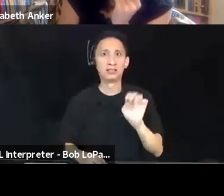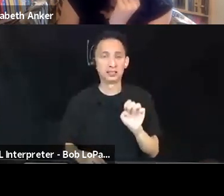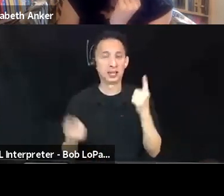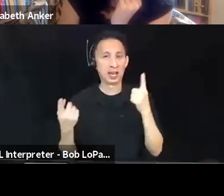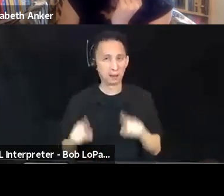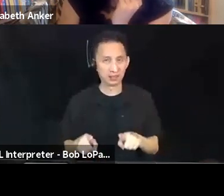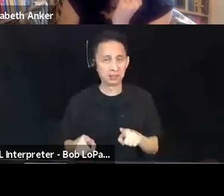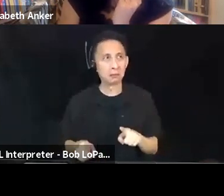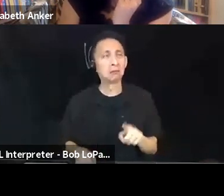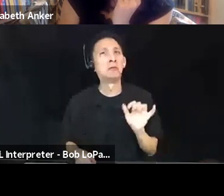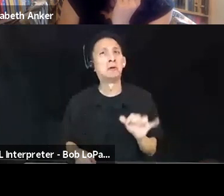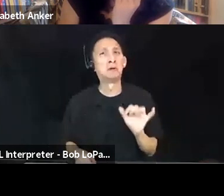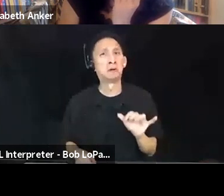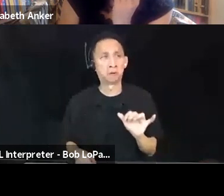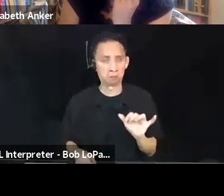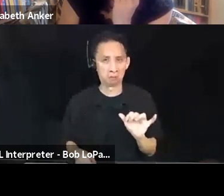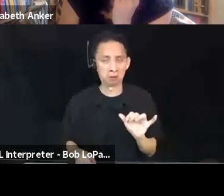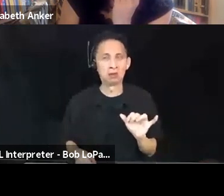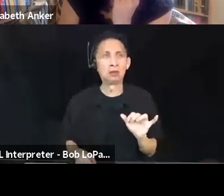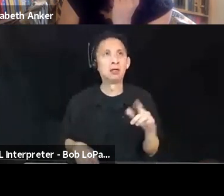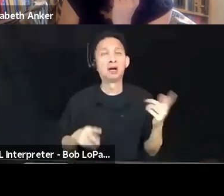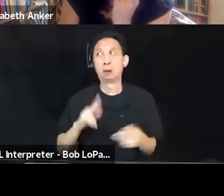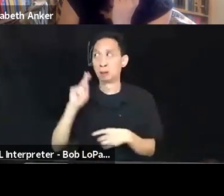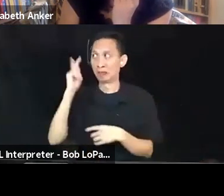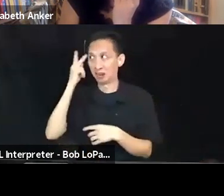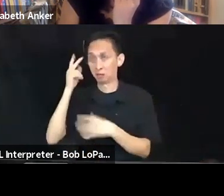as opposed to the political as the shedding of blood,